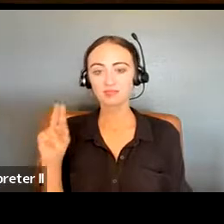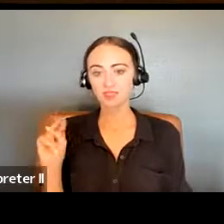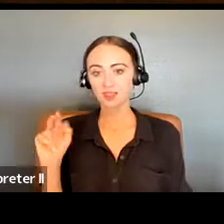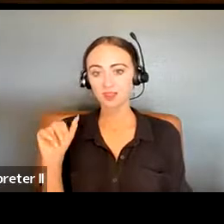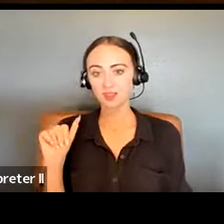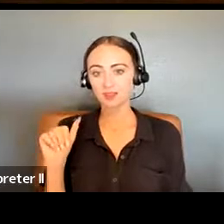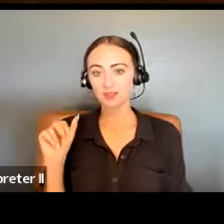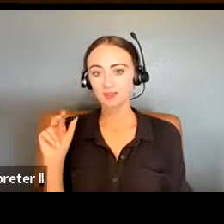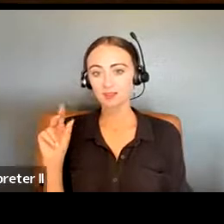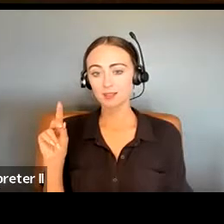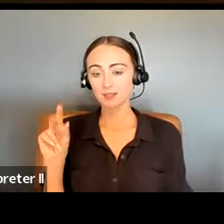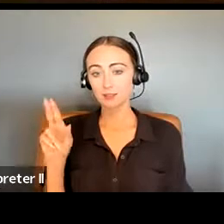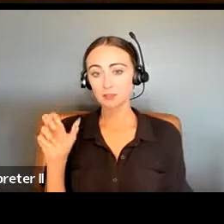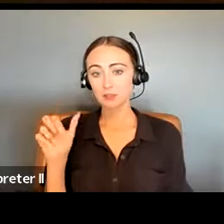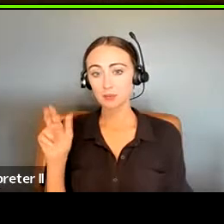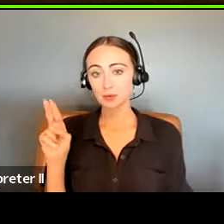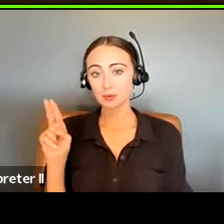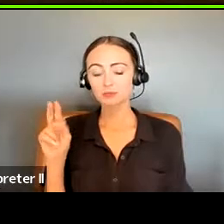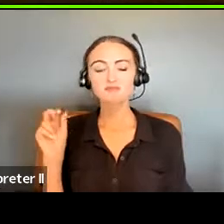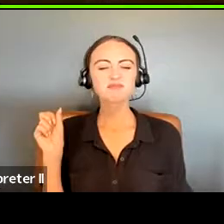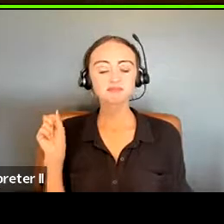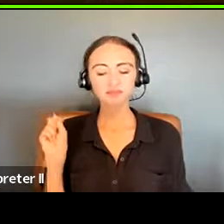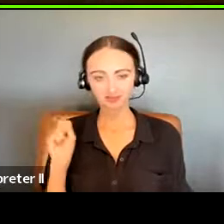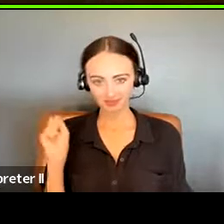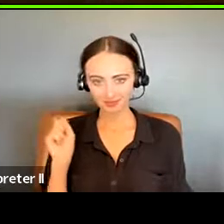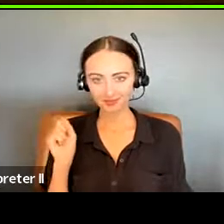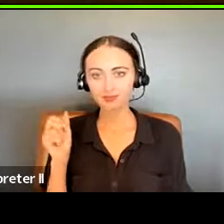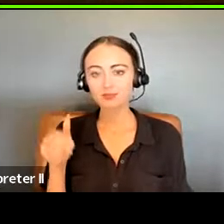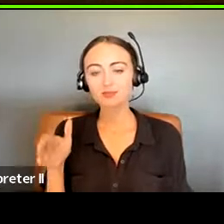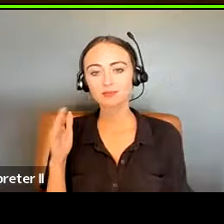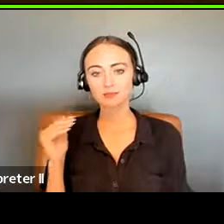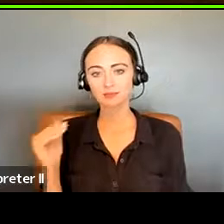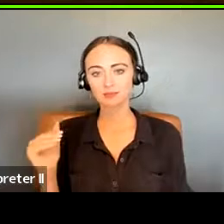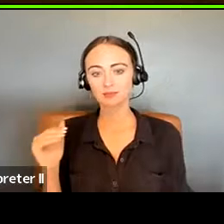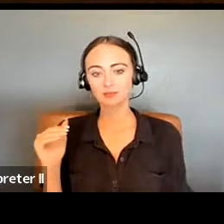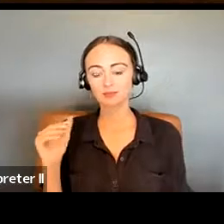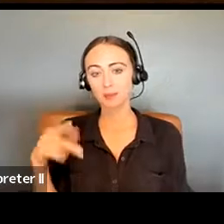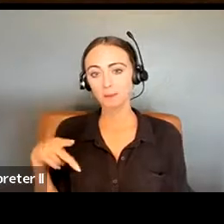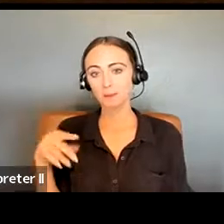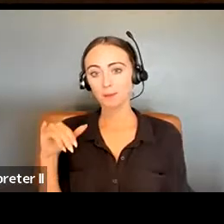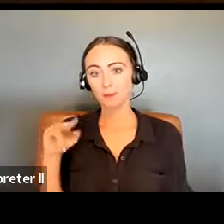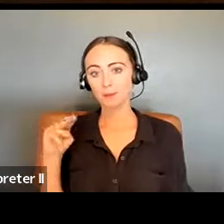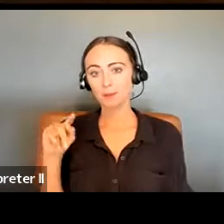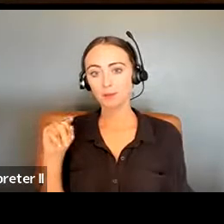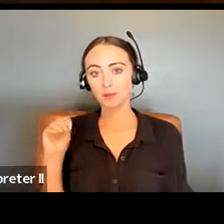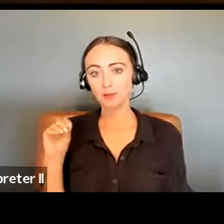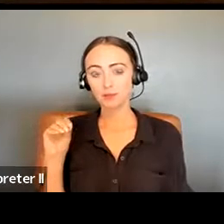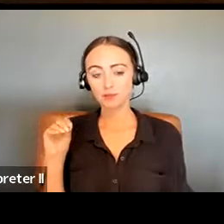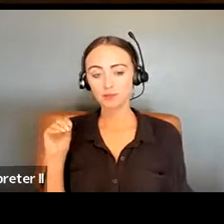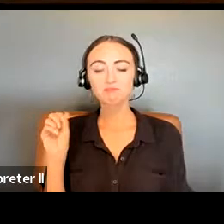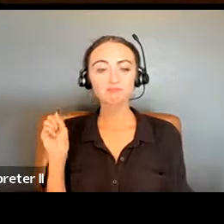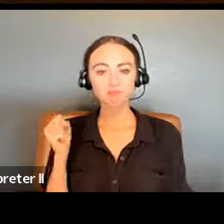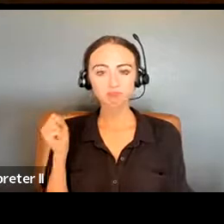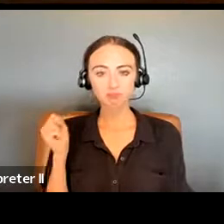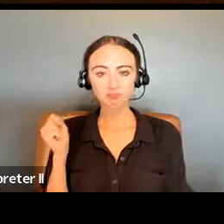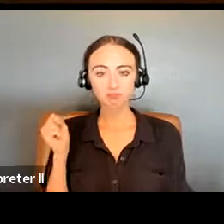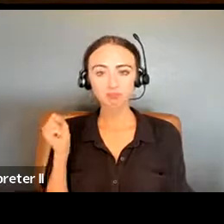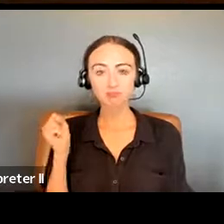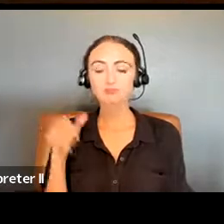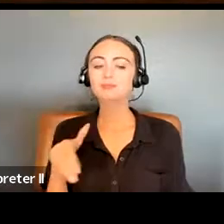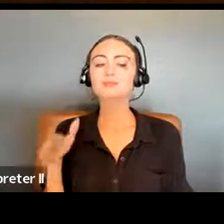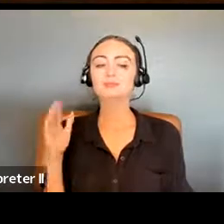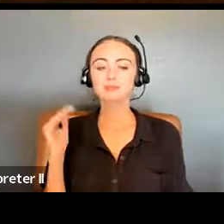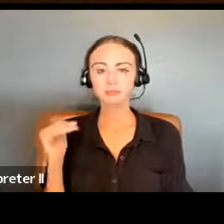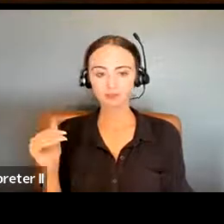Councilmember Nadeau. Yes. Councilmember Nadeau votes yes. Councilmember Pinto. Yes.